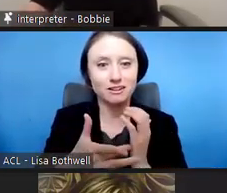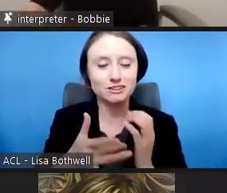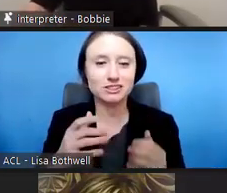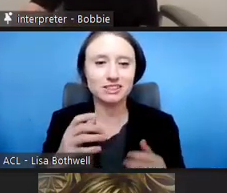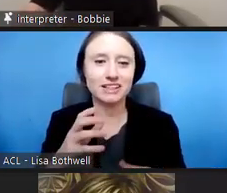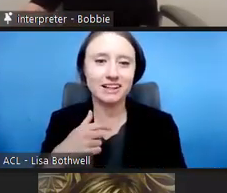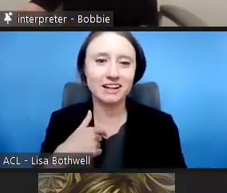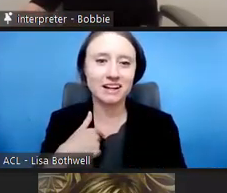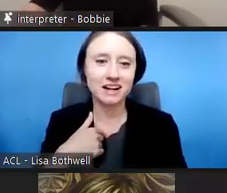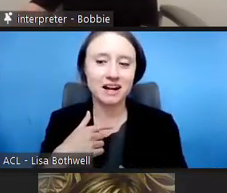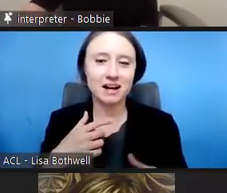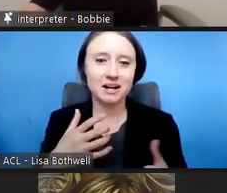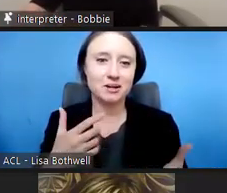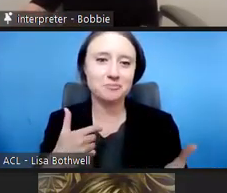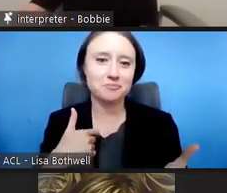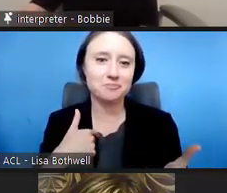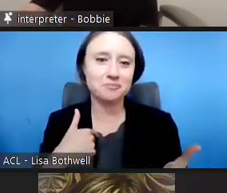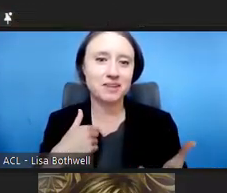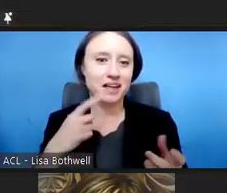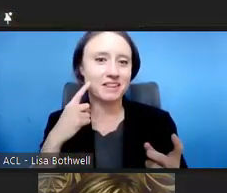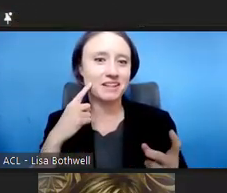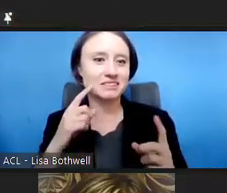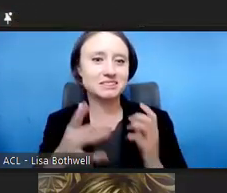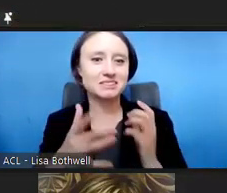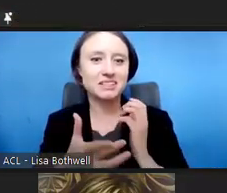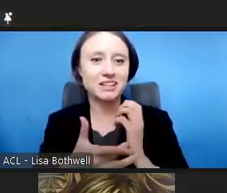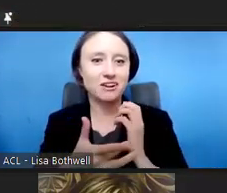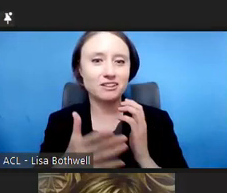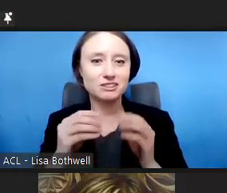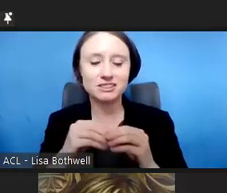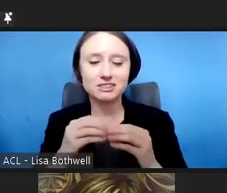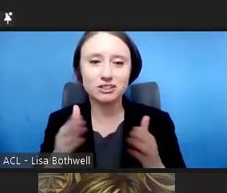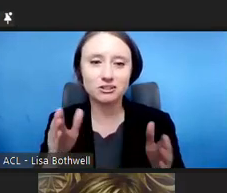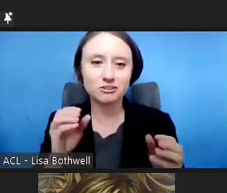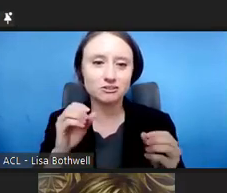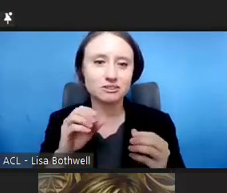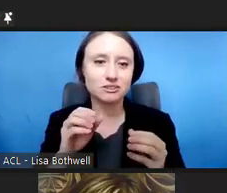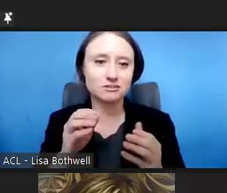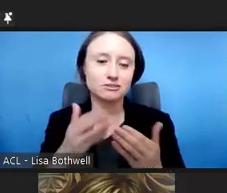today to talk about technology and